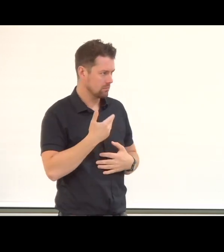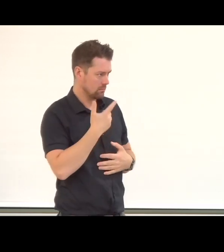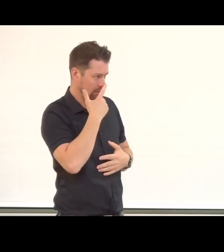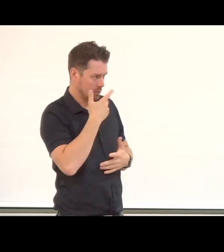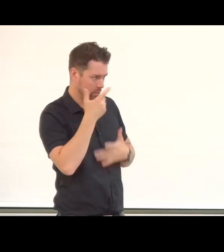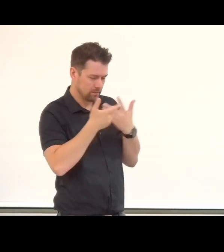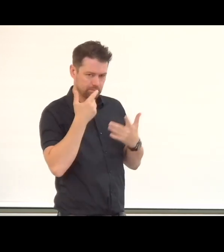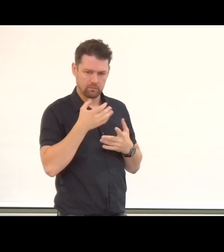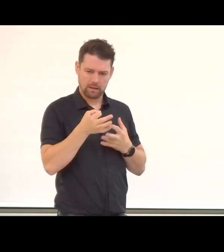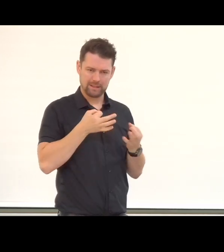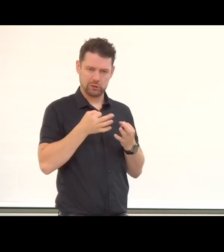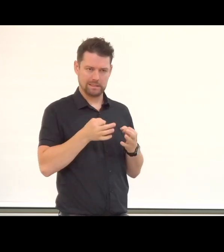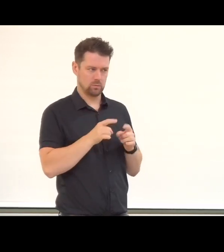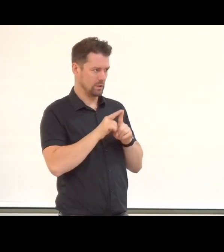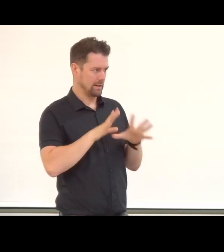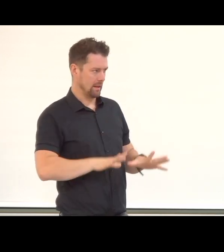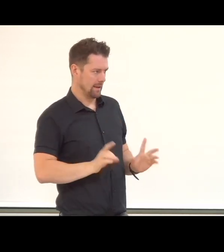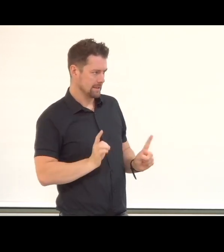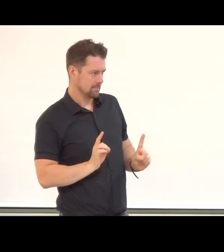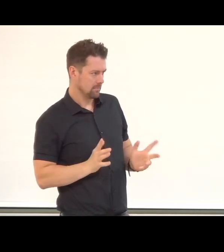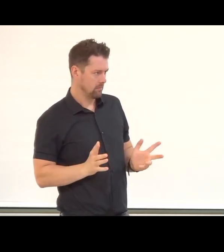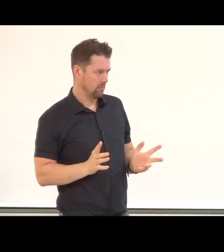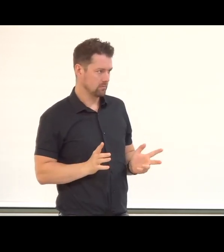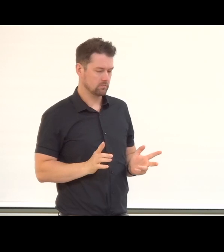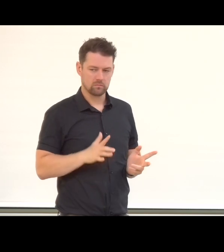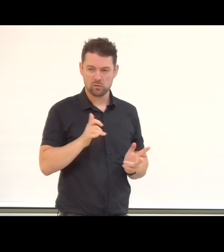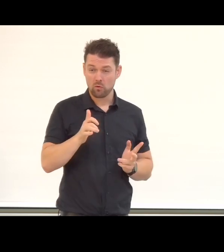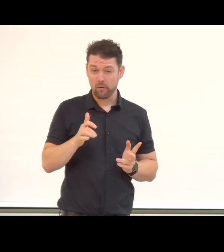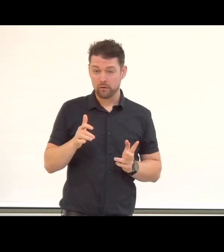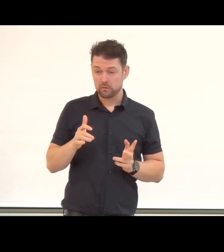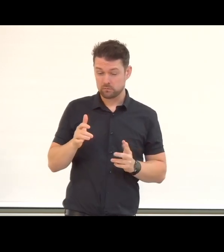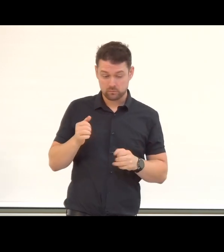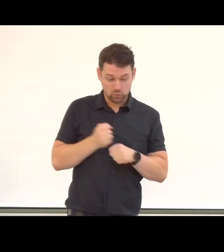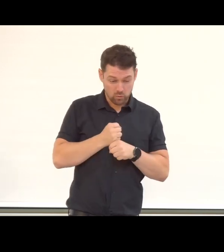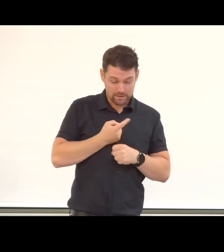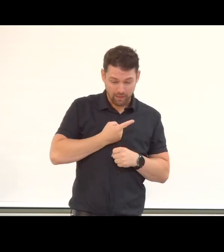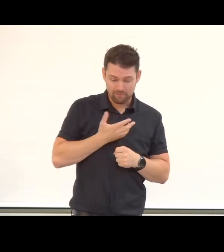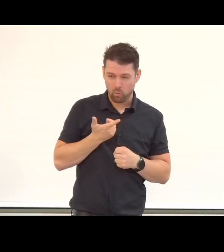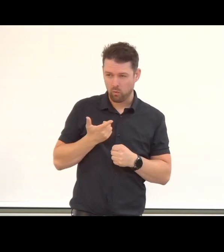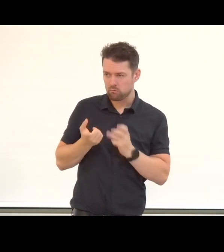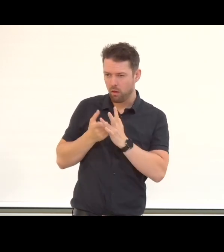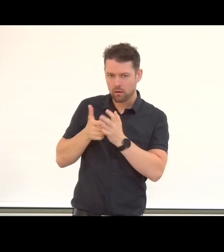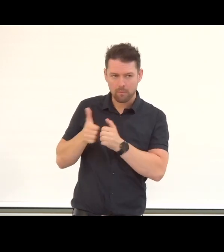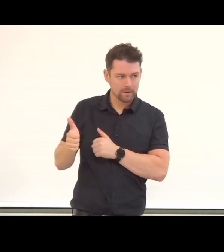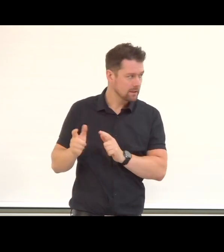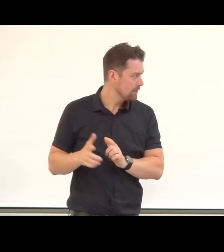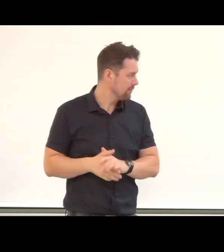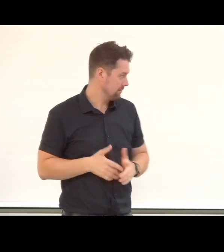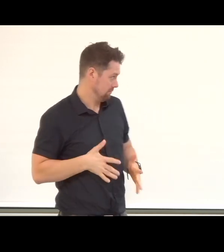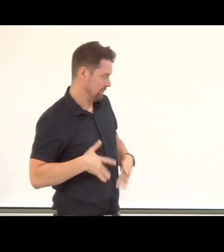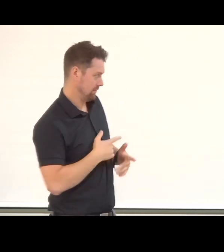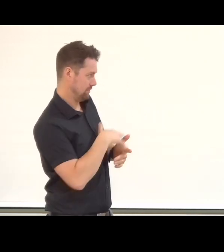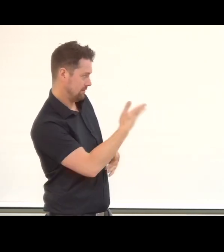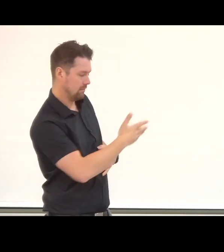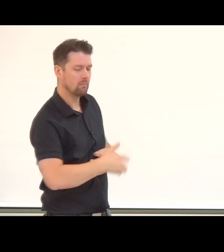what logistics looks like for you guys, how you go about that? Do you contract it out? What does that look like for you guys? Yeah, I think you should take that probably. Okay, yeah.